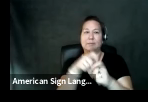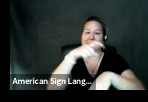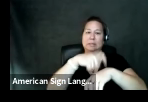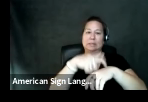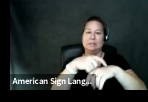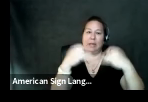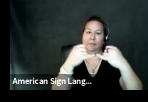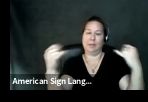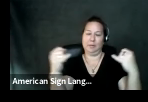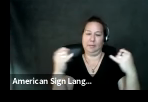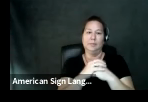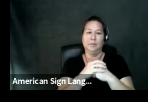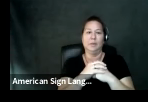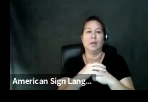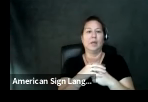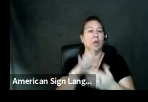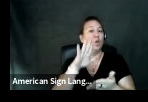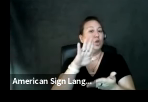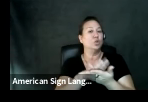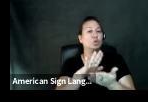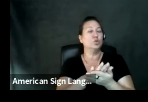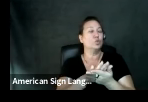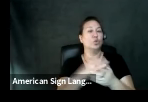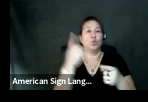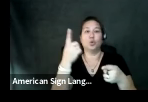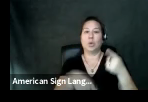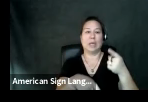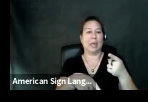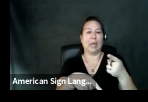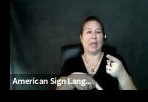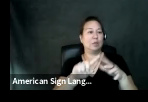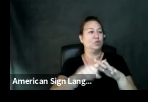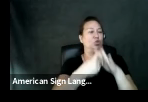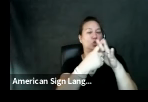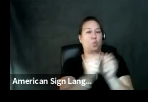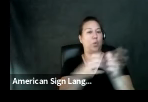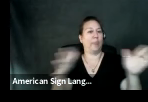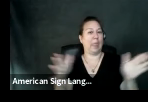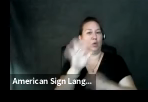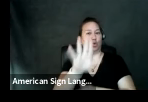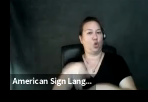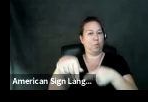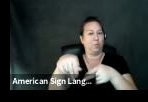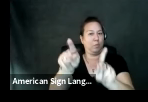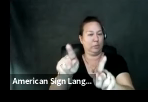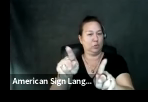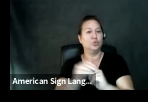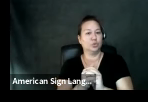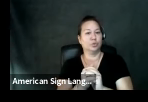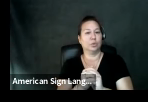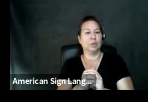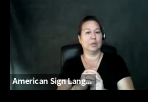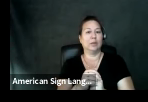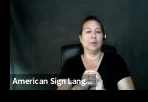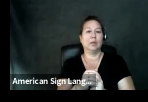that the school team can't implement the IEP without your permission. So, it's like we said,